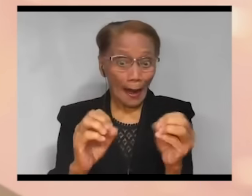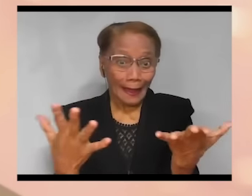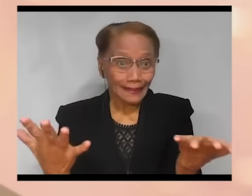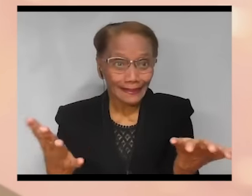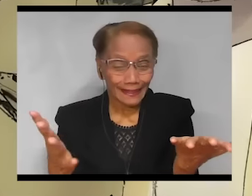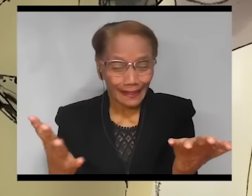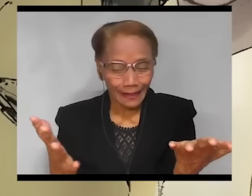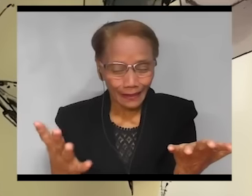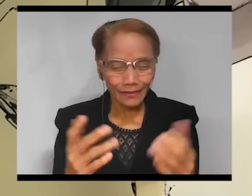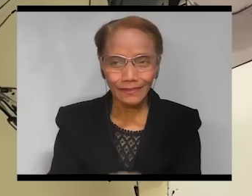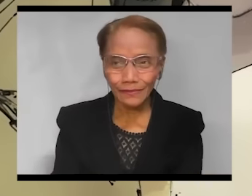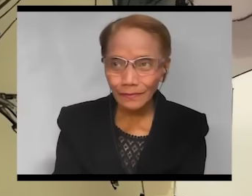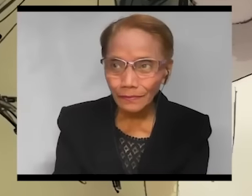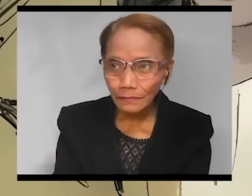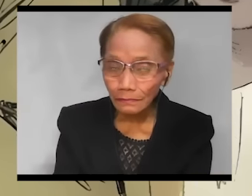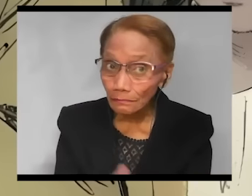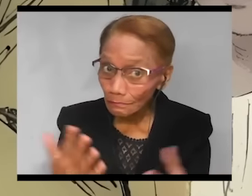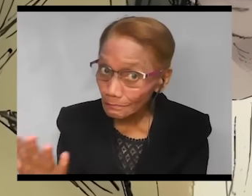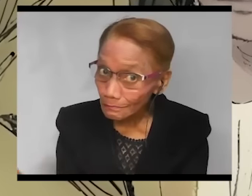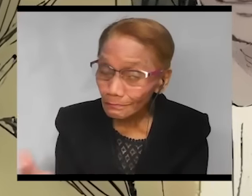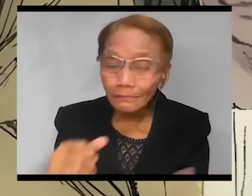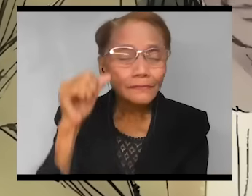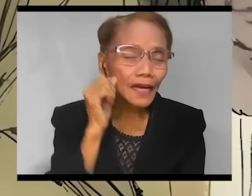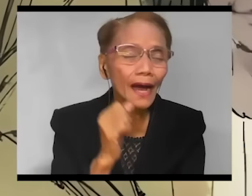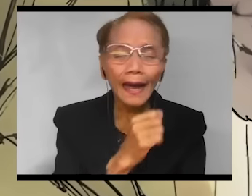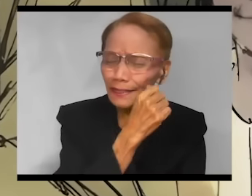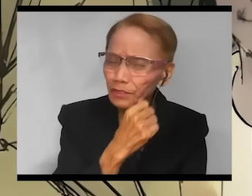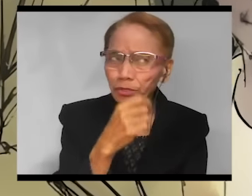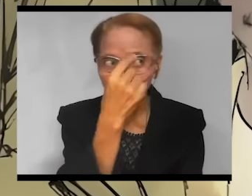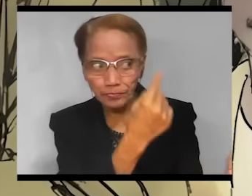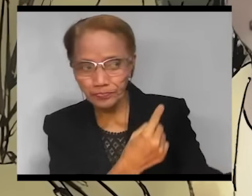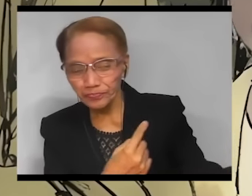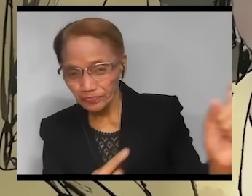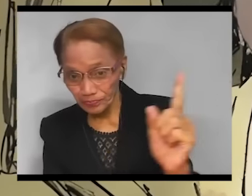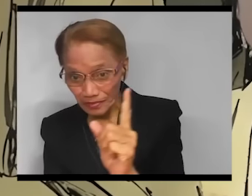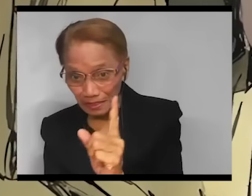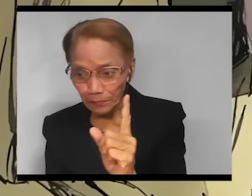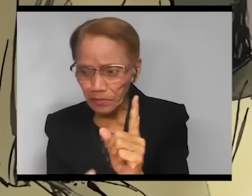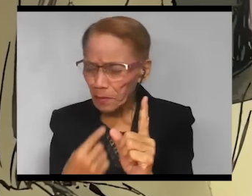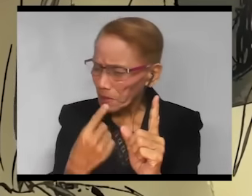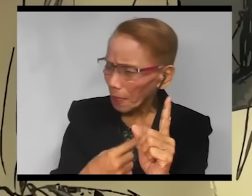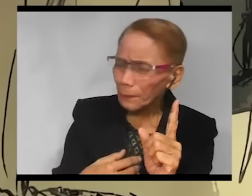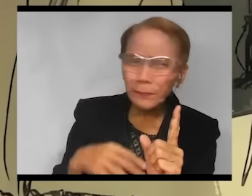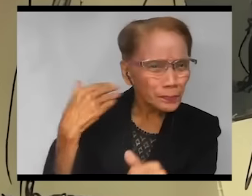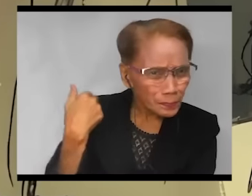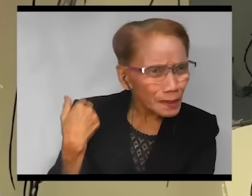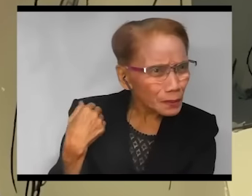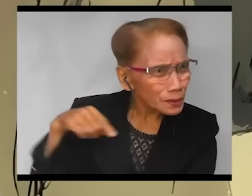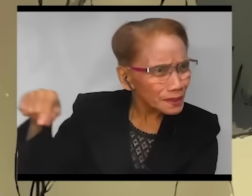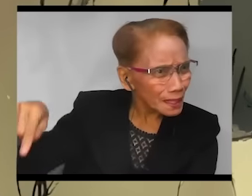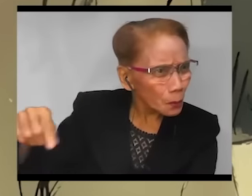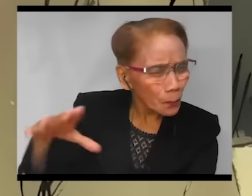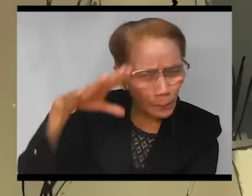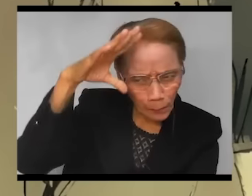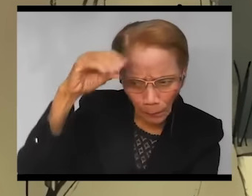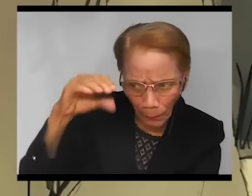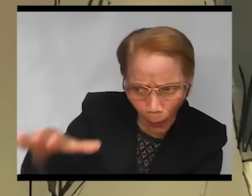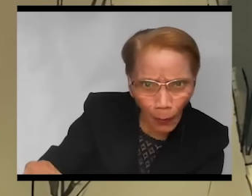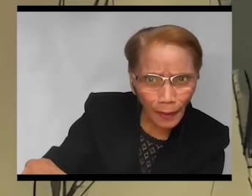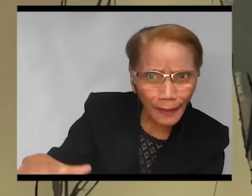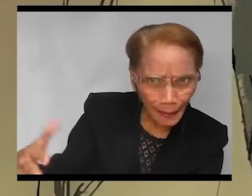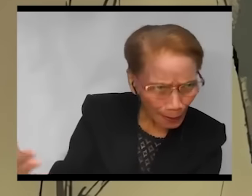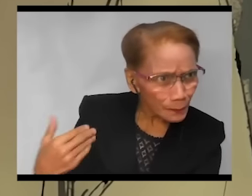that." Andrew came and said, "Well, there is a boy here who had 5 loaves of bread and